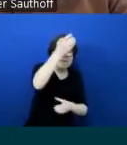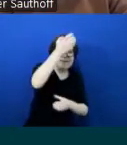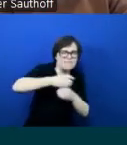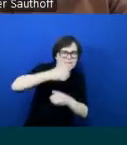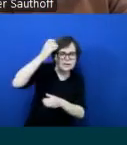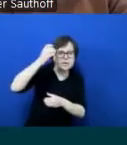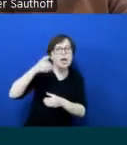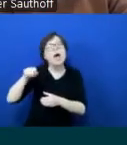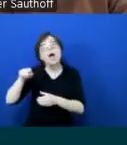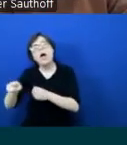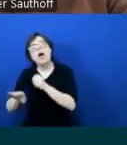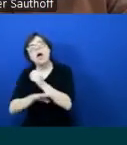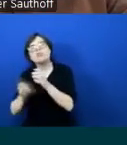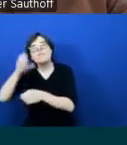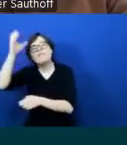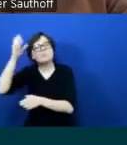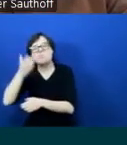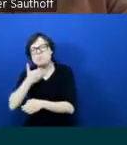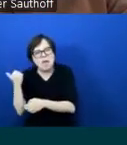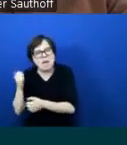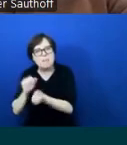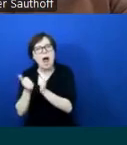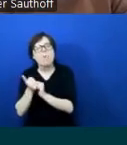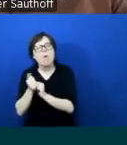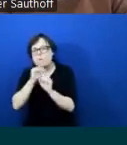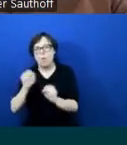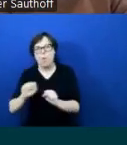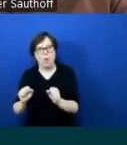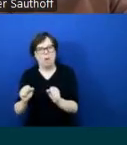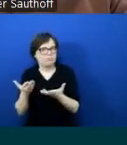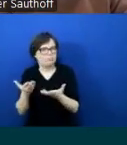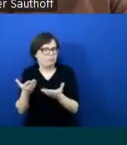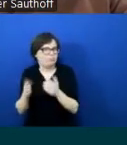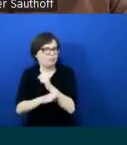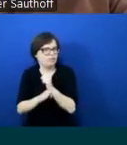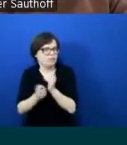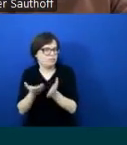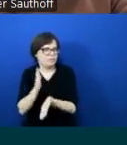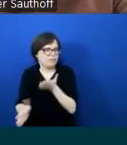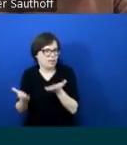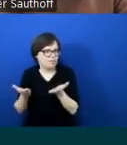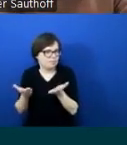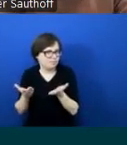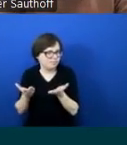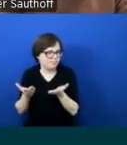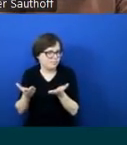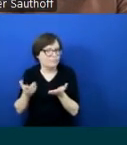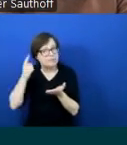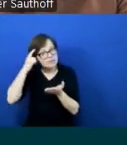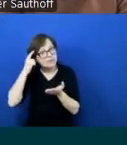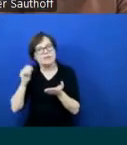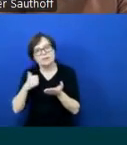should be planted and where the tree cover is insufficient to provide its ecosystem services.